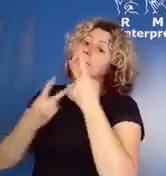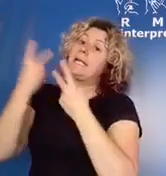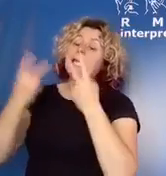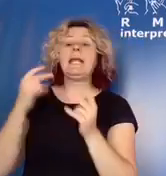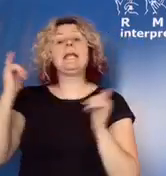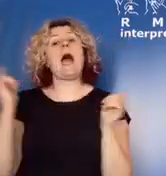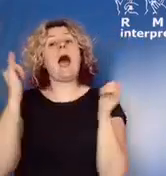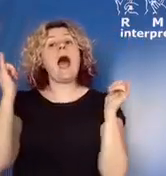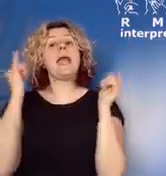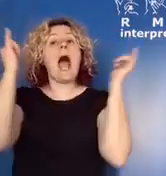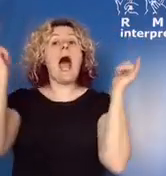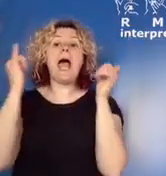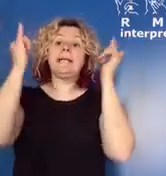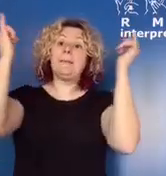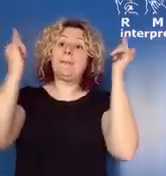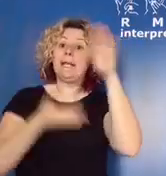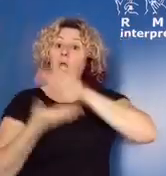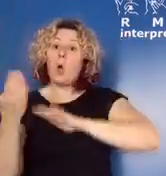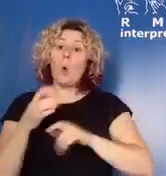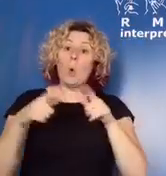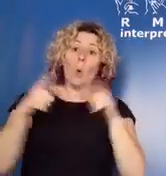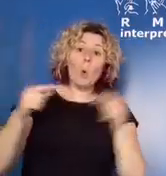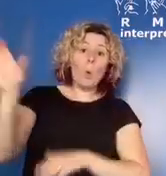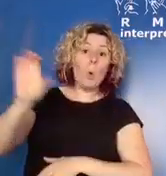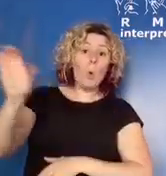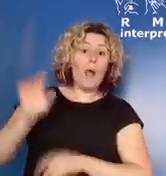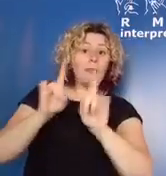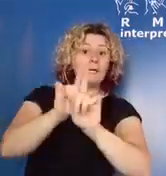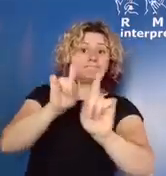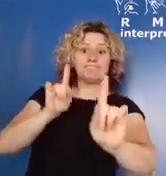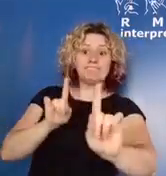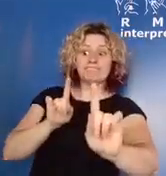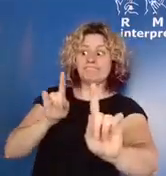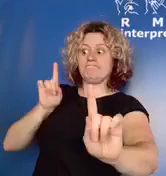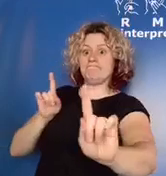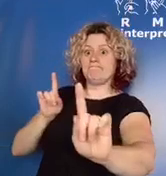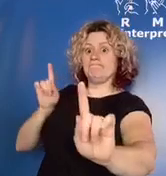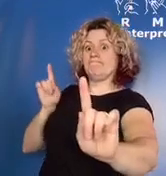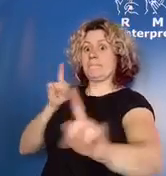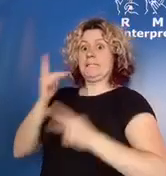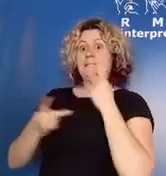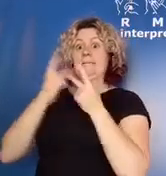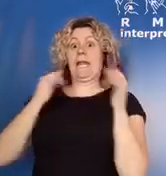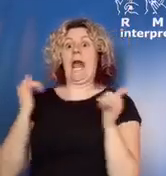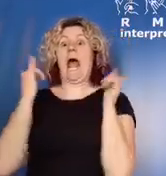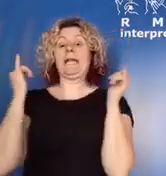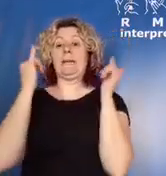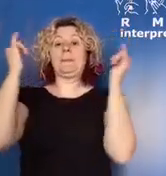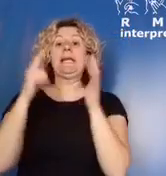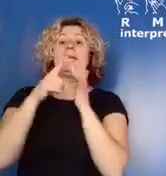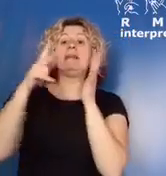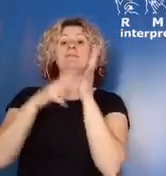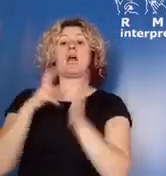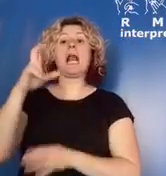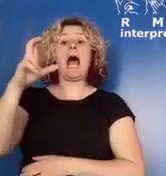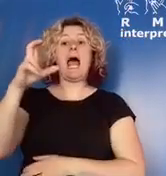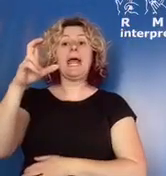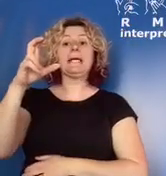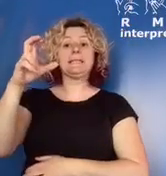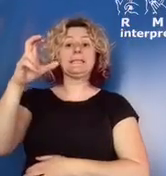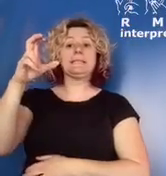Inverclyde. Singing aye, aye, Ippy, mind your distance at the chippy. Singing aye, aye, Ippy